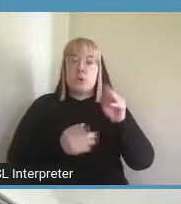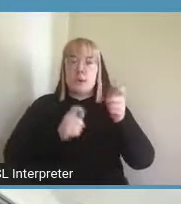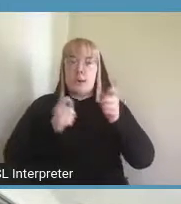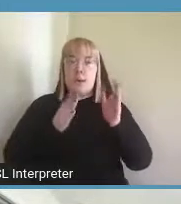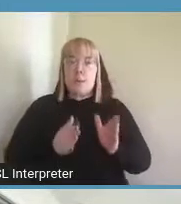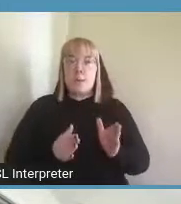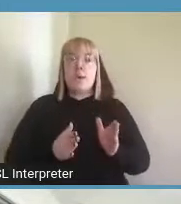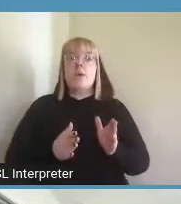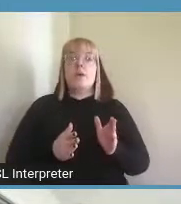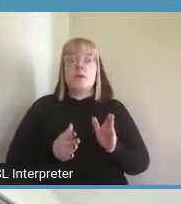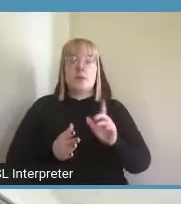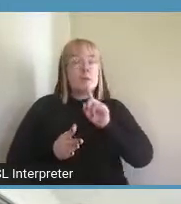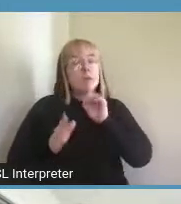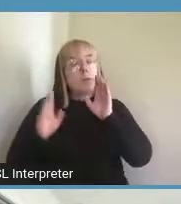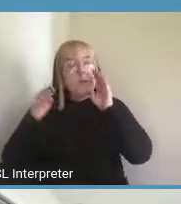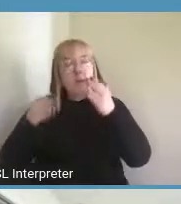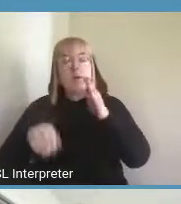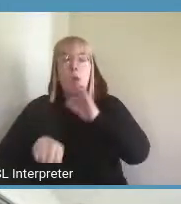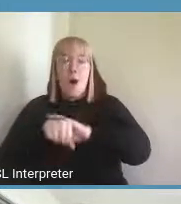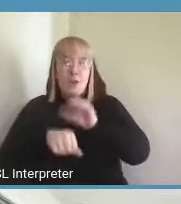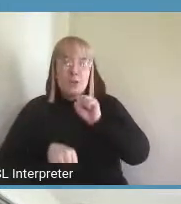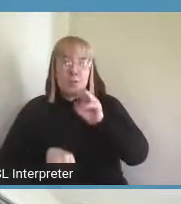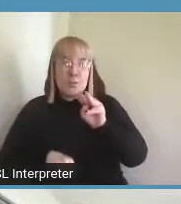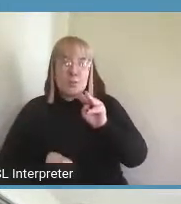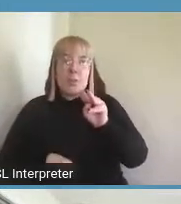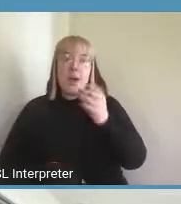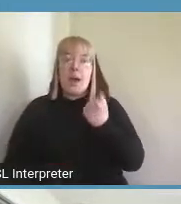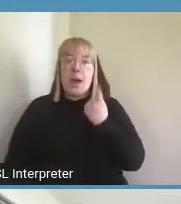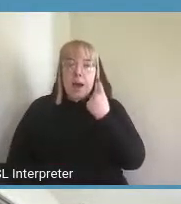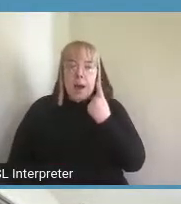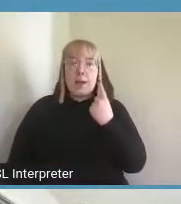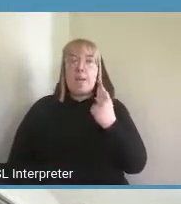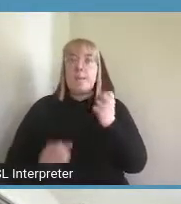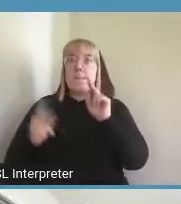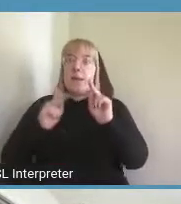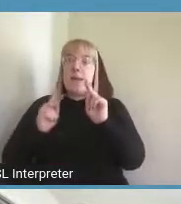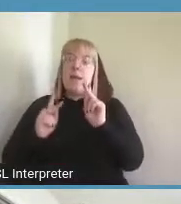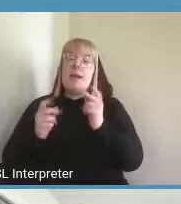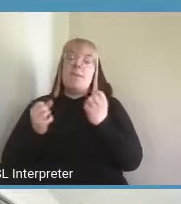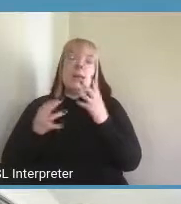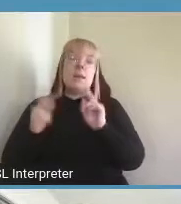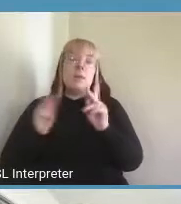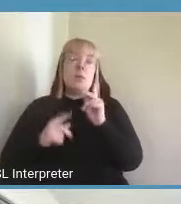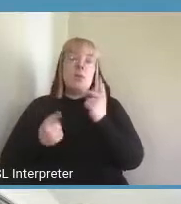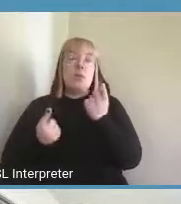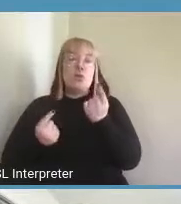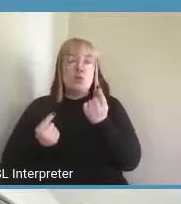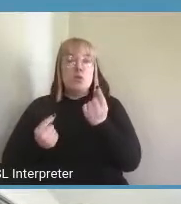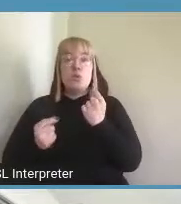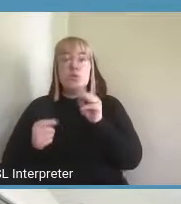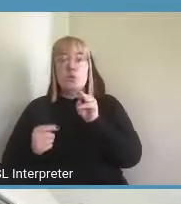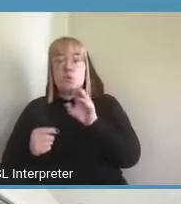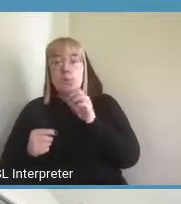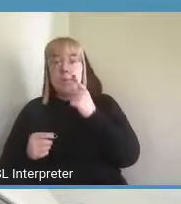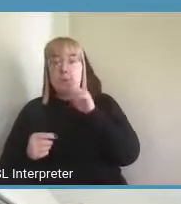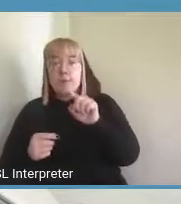it is largely focused on social media, but a lot of folks who do social media for museums, as you may already be familiar with